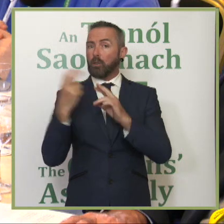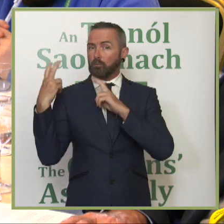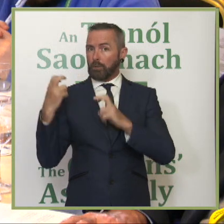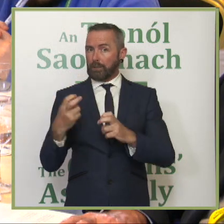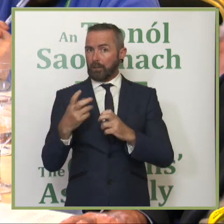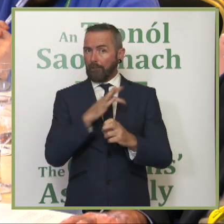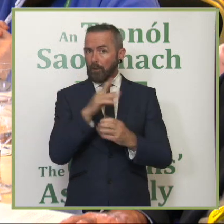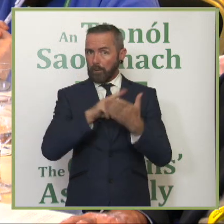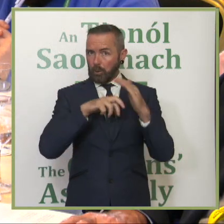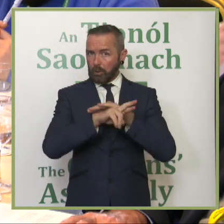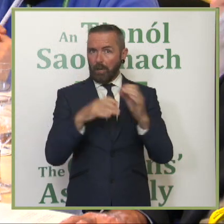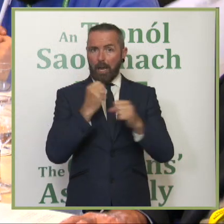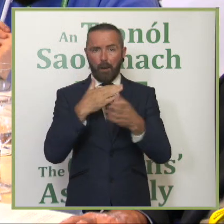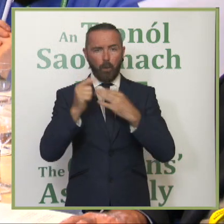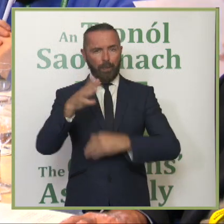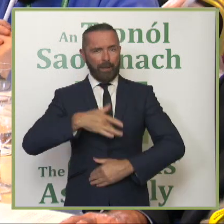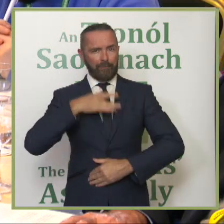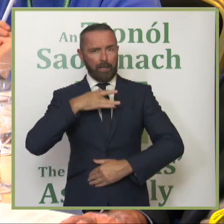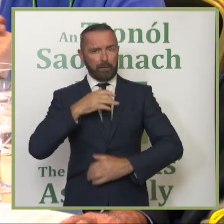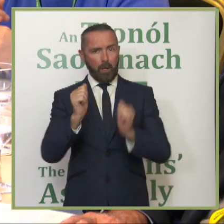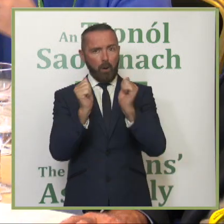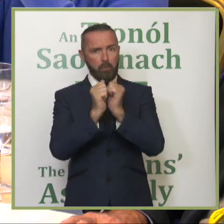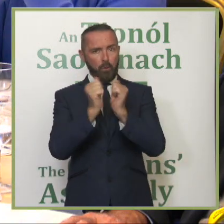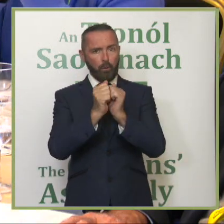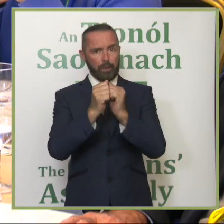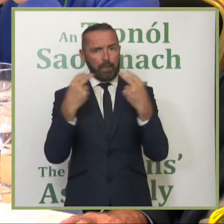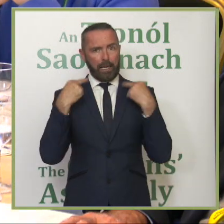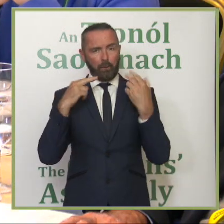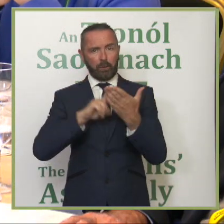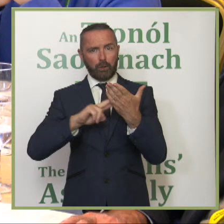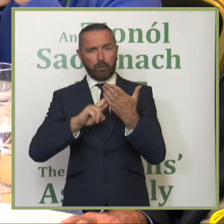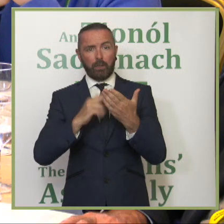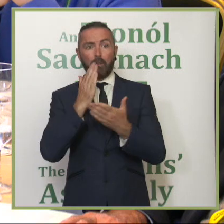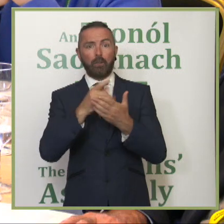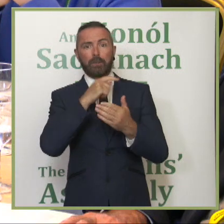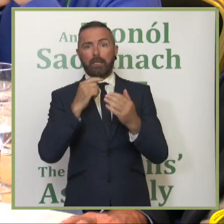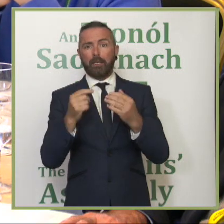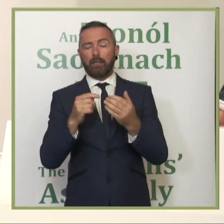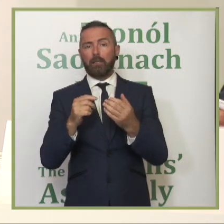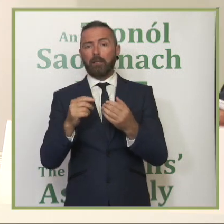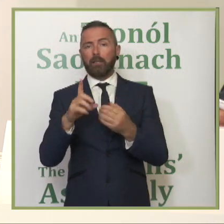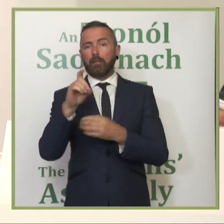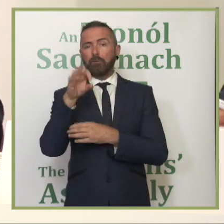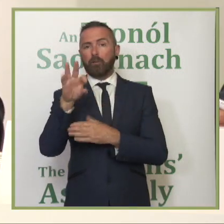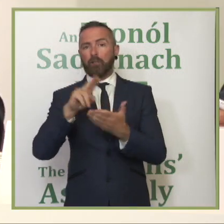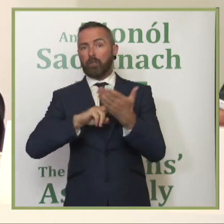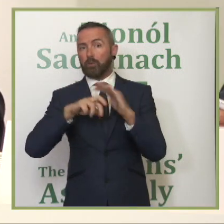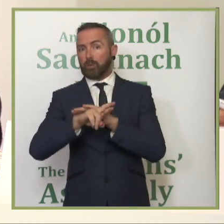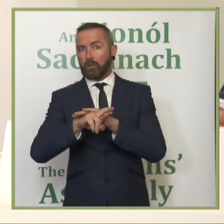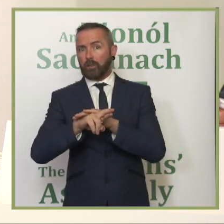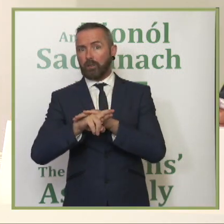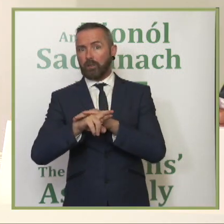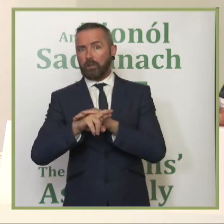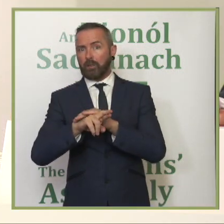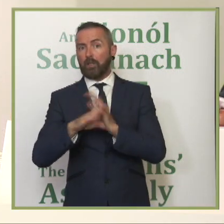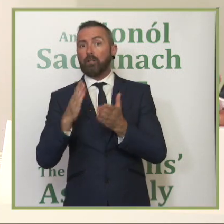particular about what they feel is appropriate language. So people might say drug users, but actually are people drug addicts? People might find